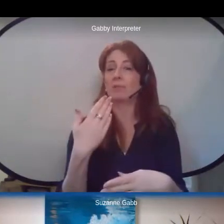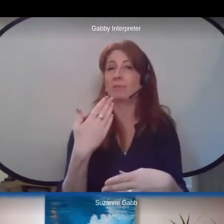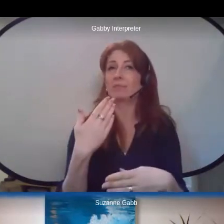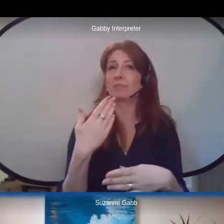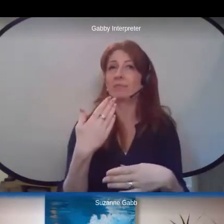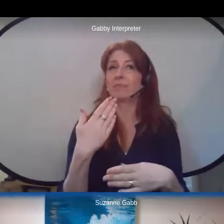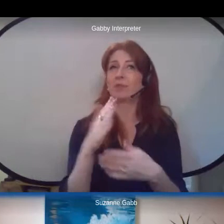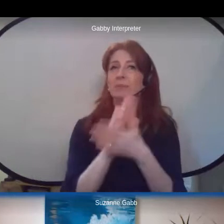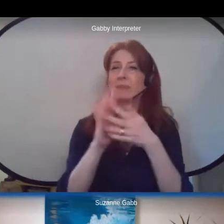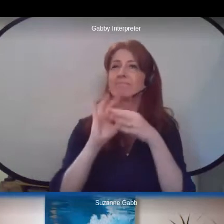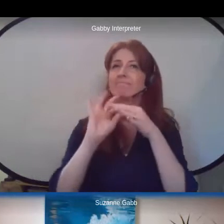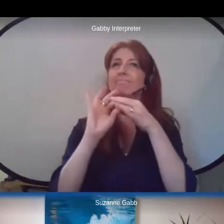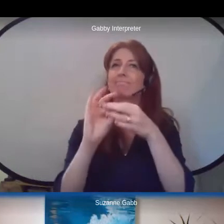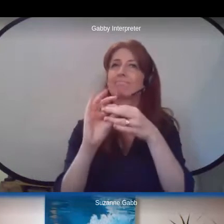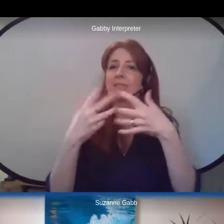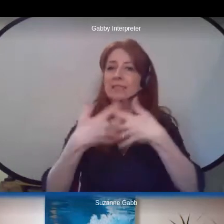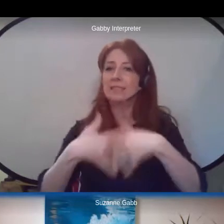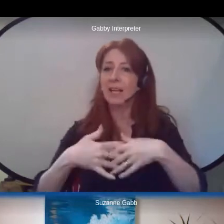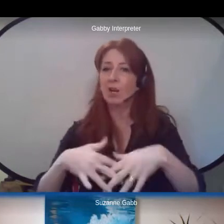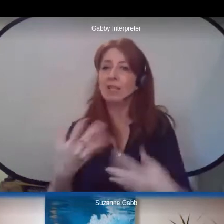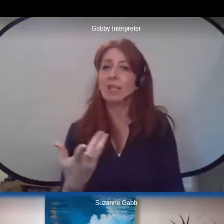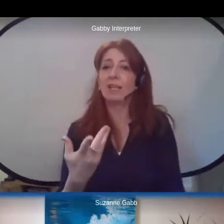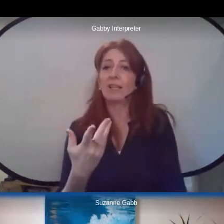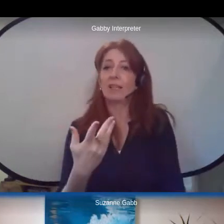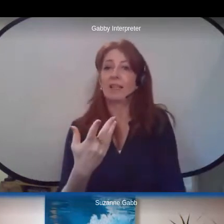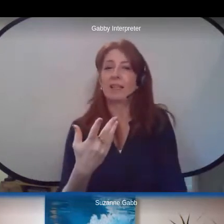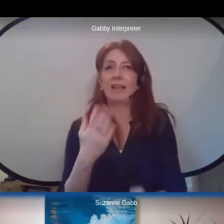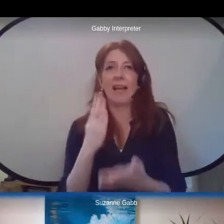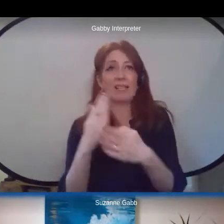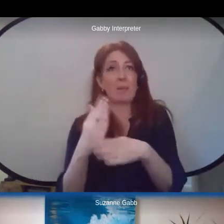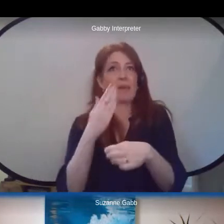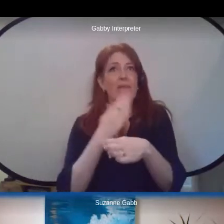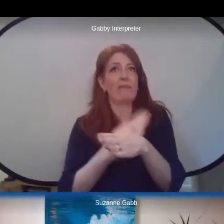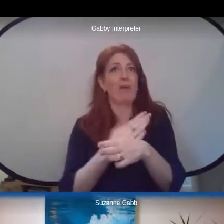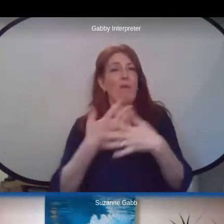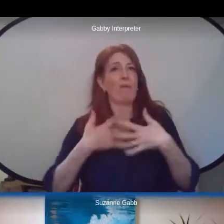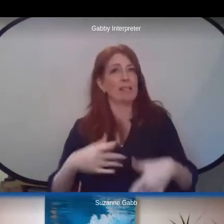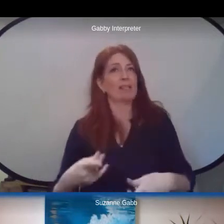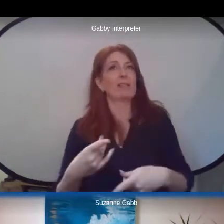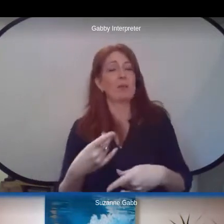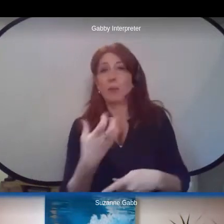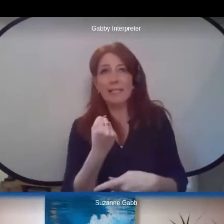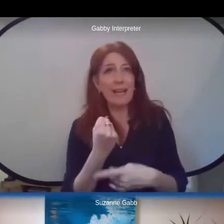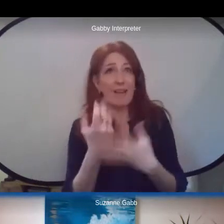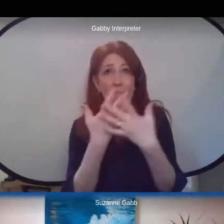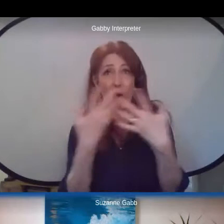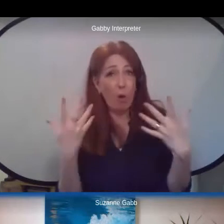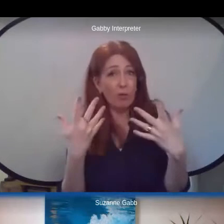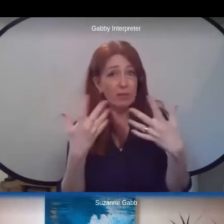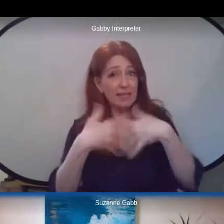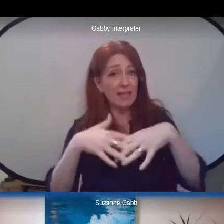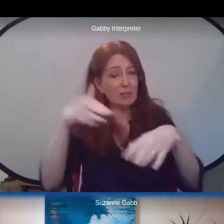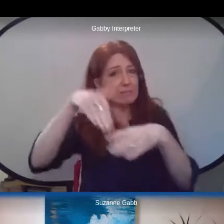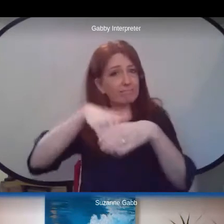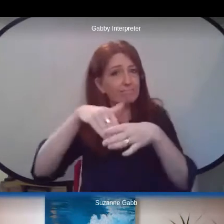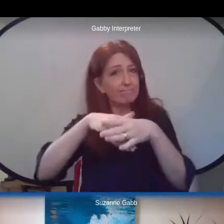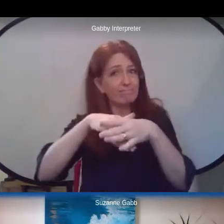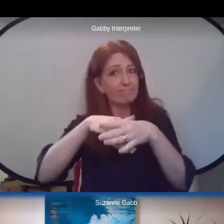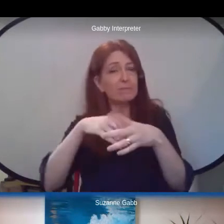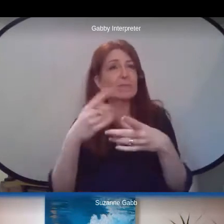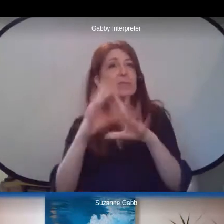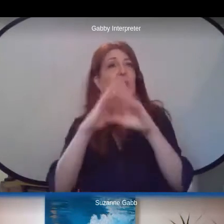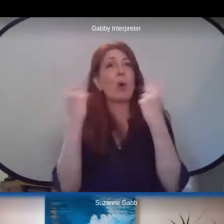fitness world, we were quite traditional. We actually didn't have a lot of technology embedded into our leisure centers. When everything shut down, we had to